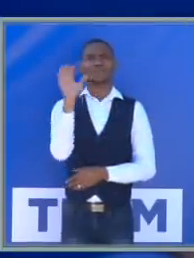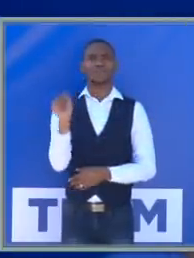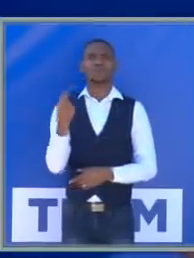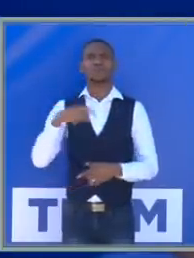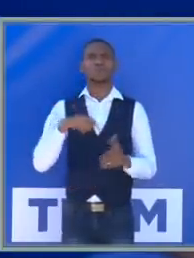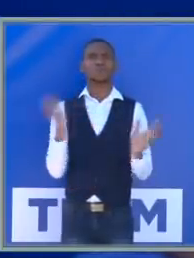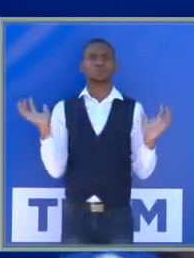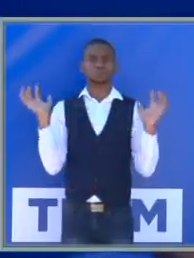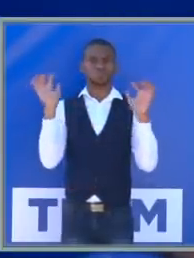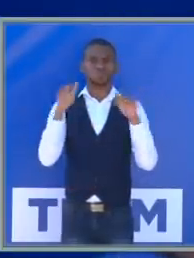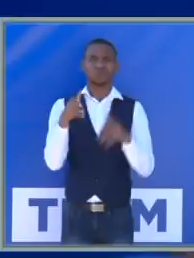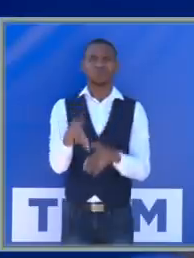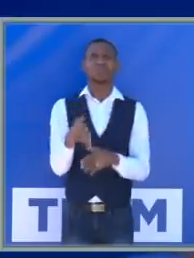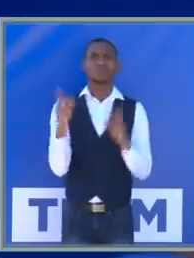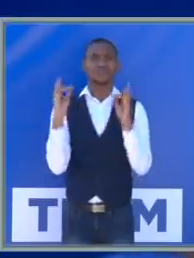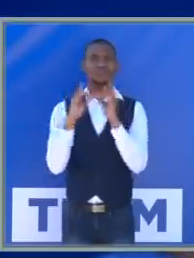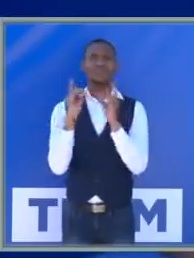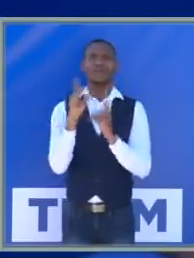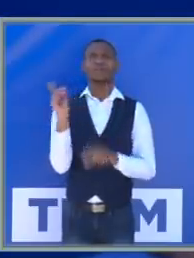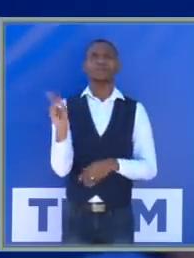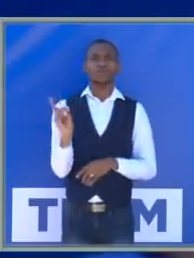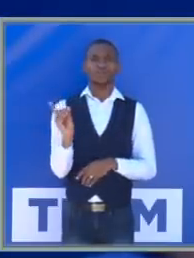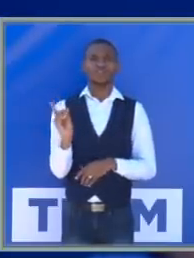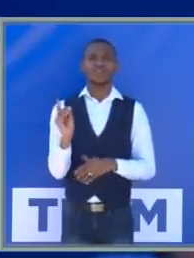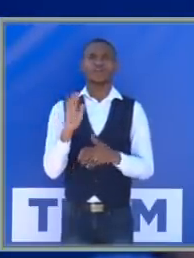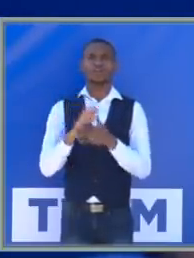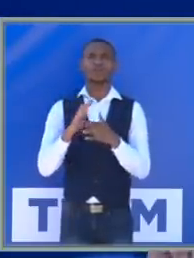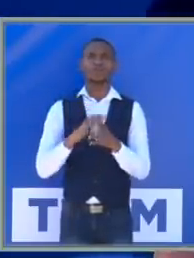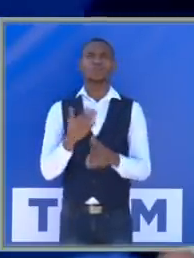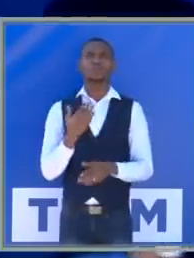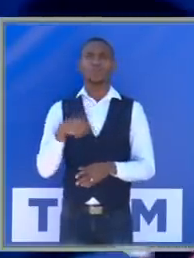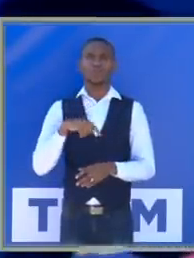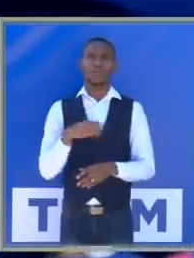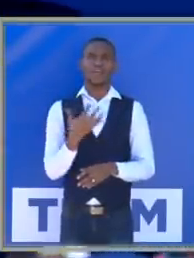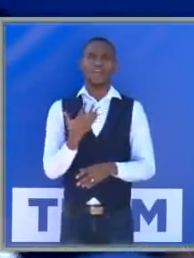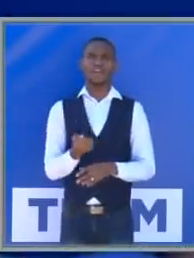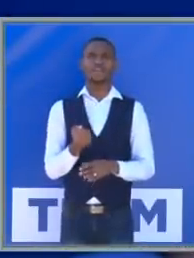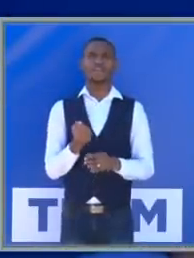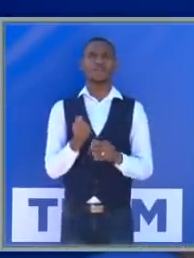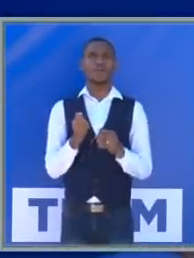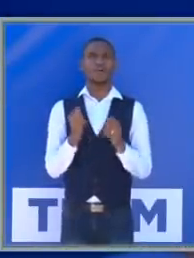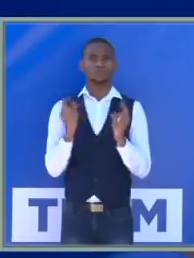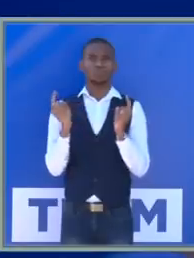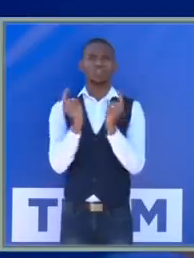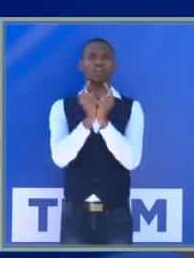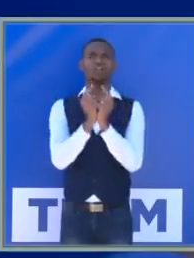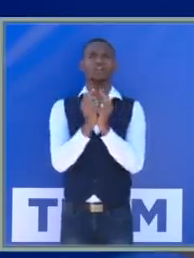mo Dobsonville, because we have a date with destiny. We have